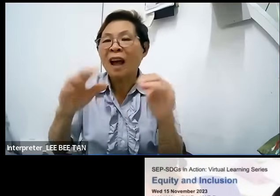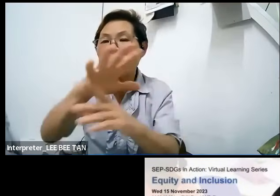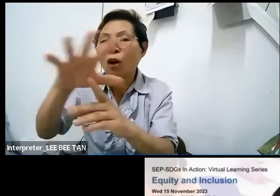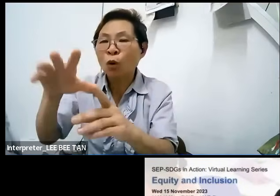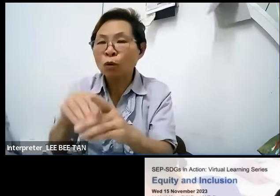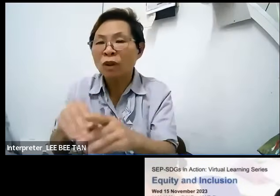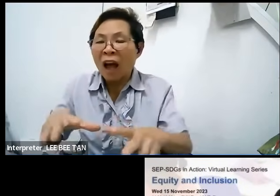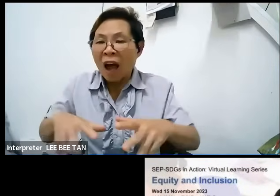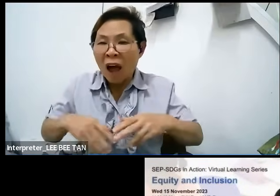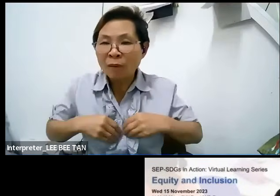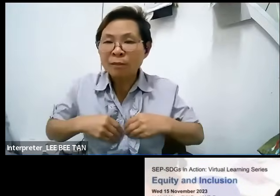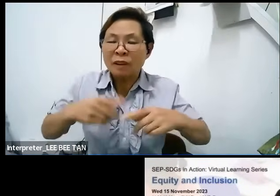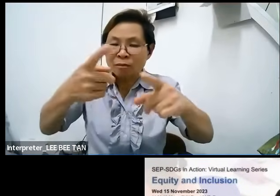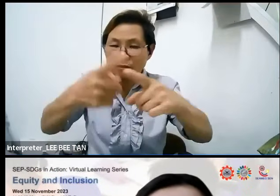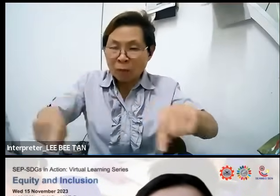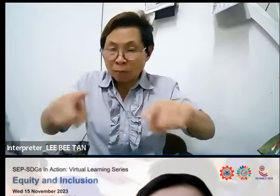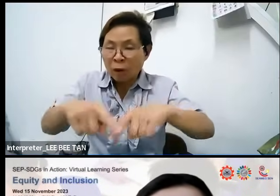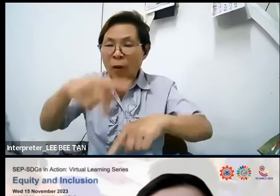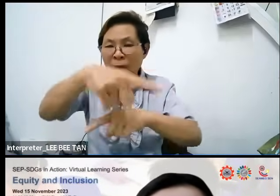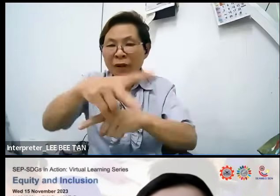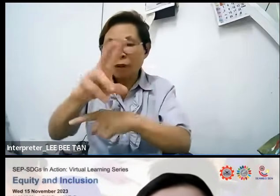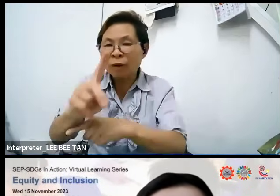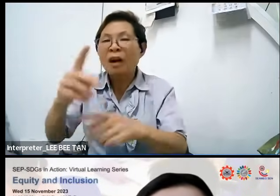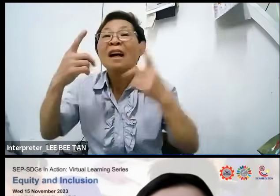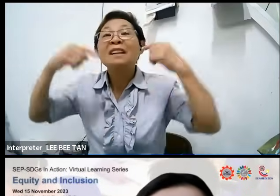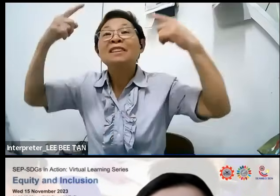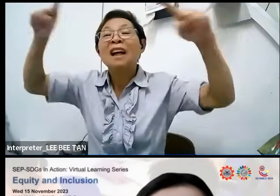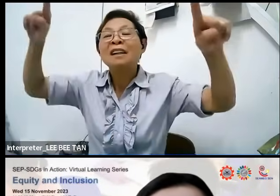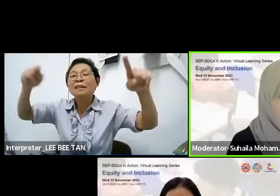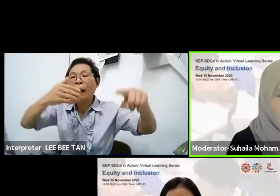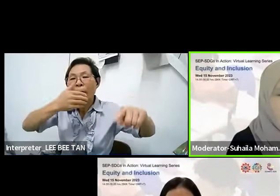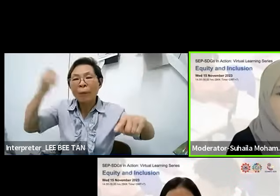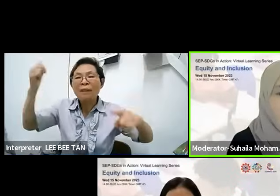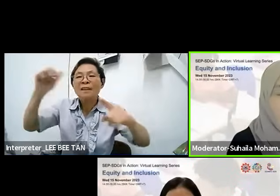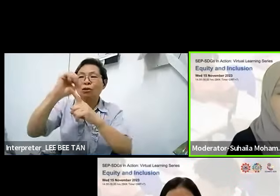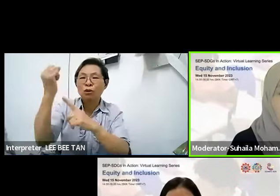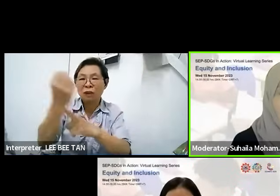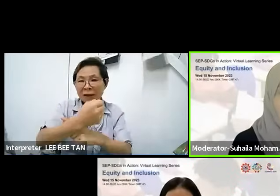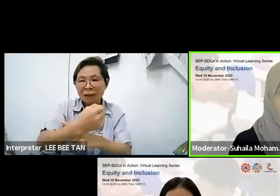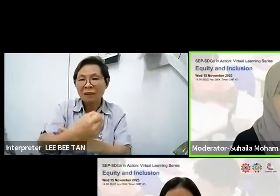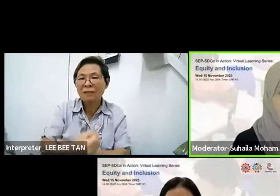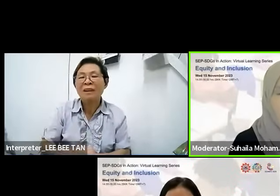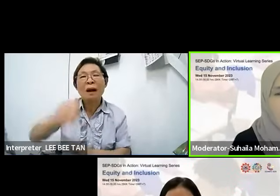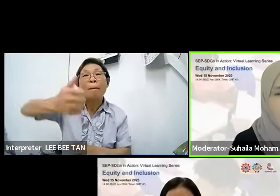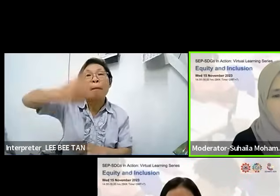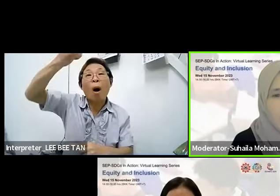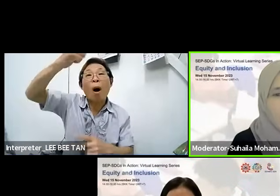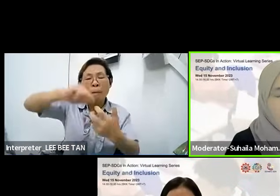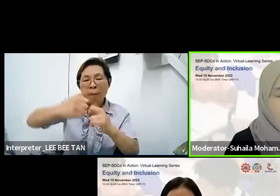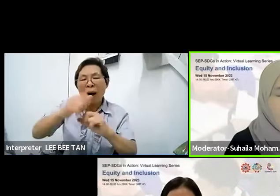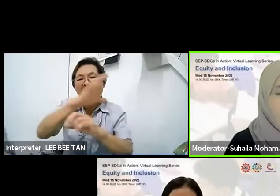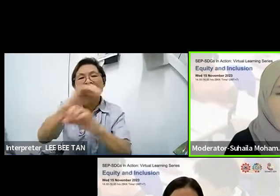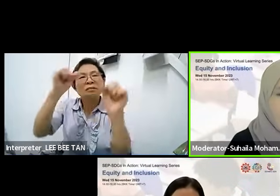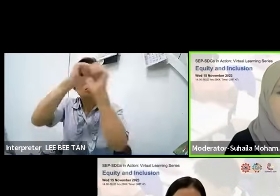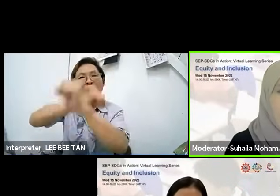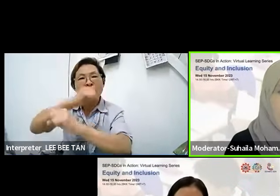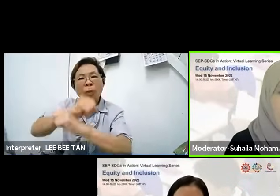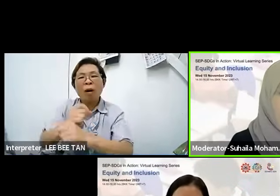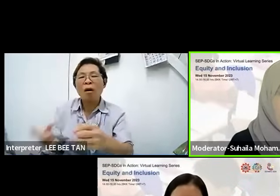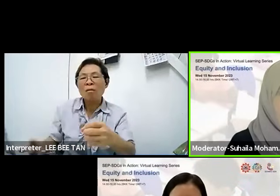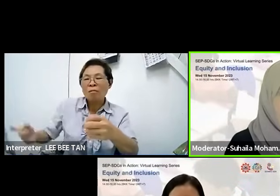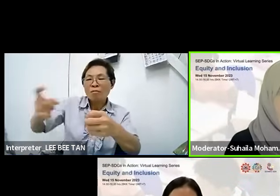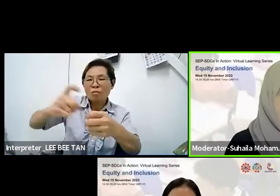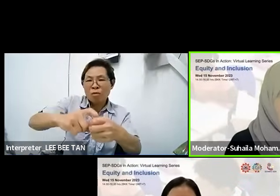are integral in achieving broader societal sustainability. Key issues and challenges related